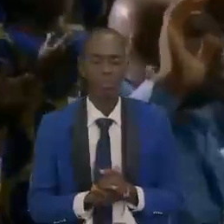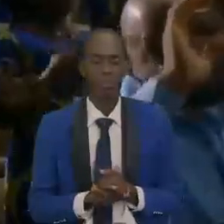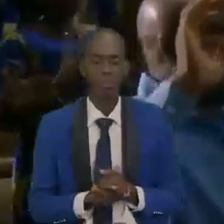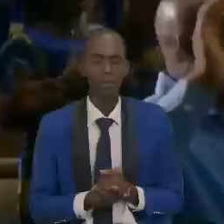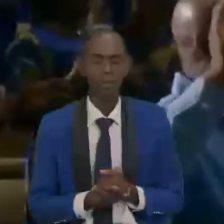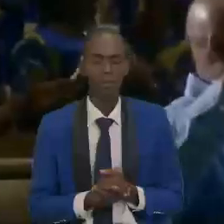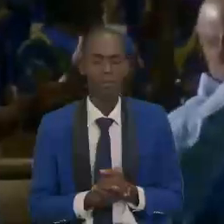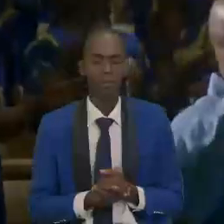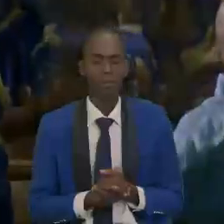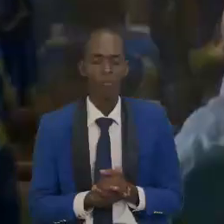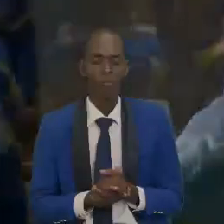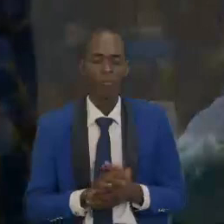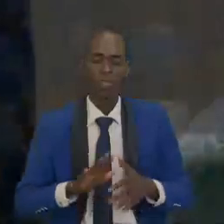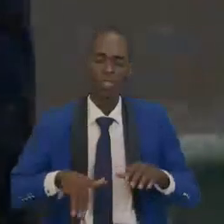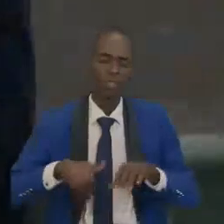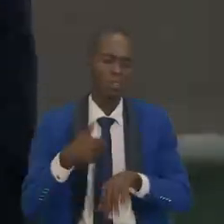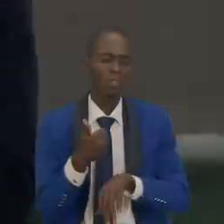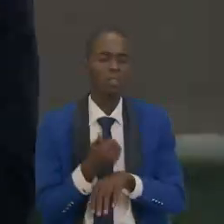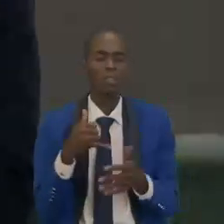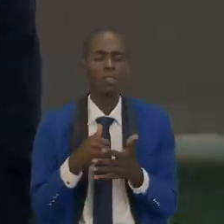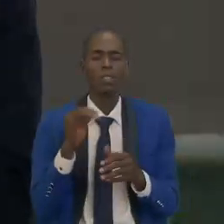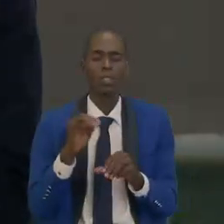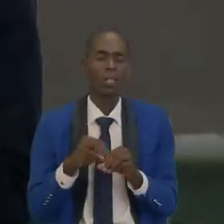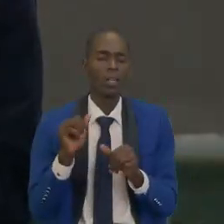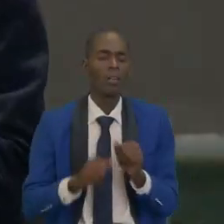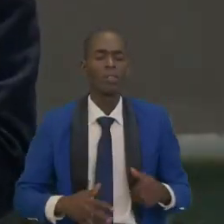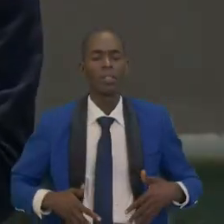come from each in every life